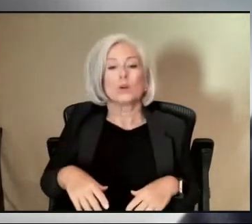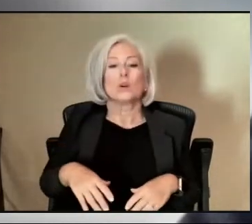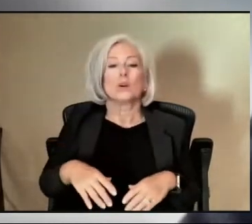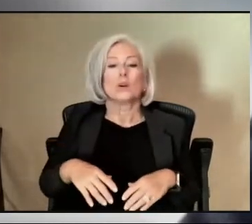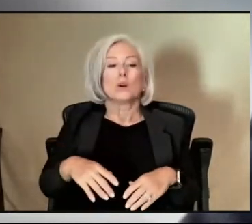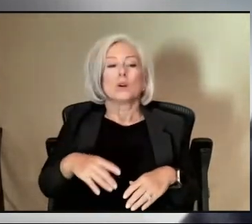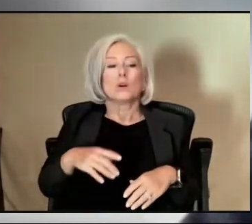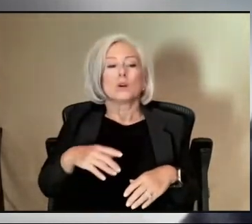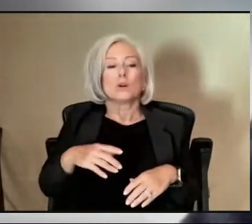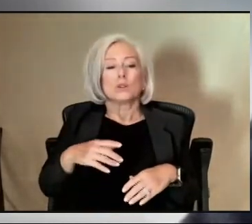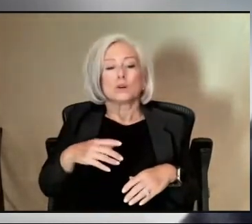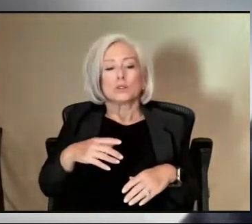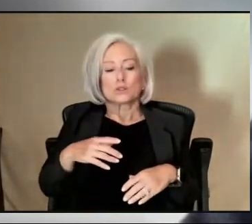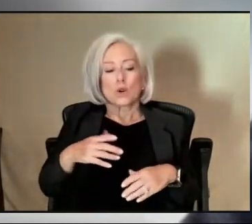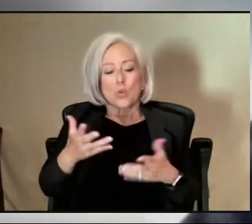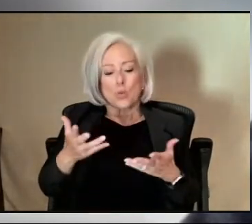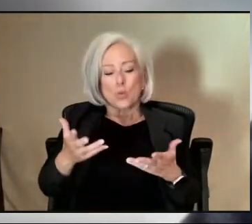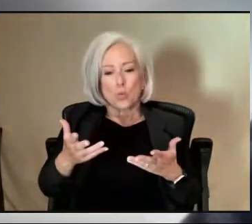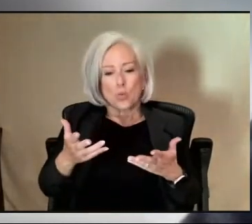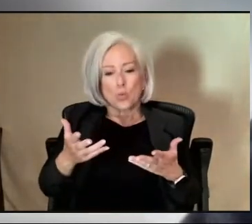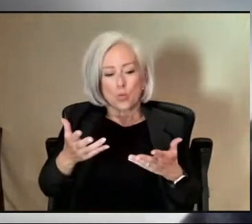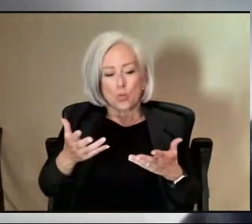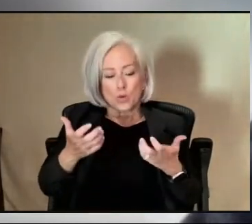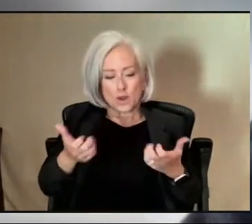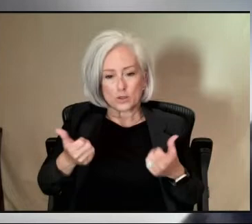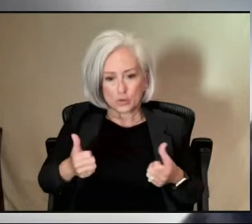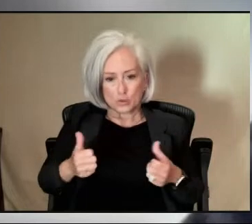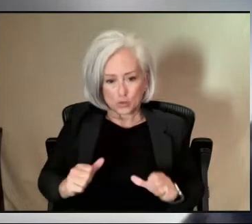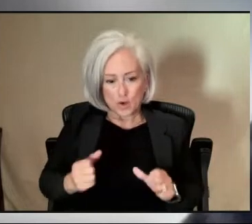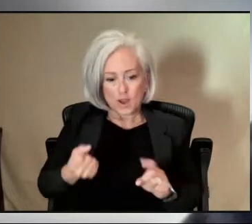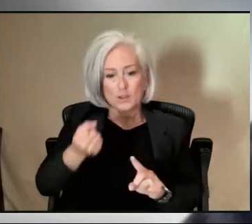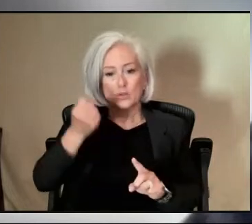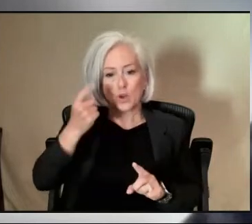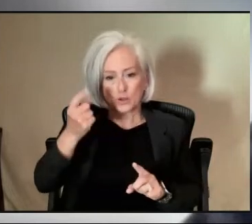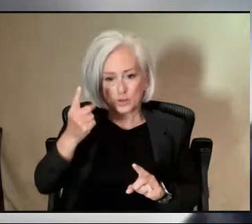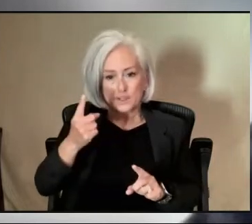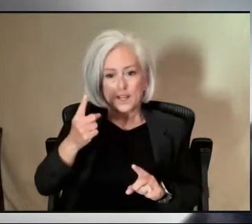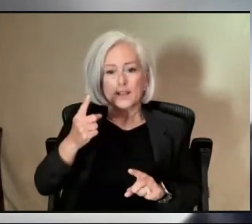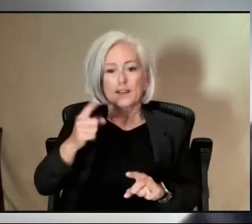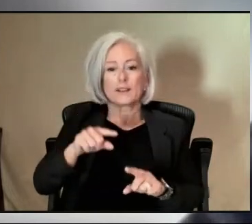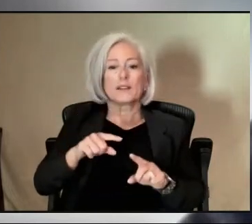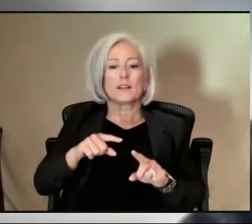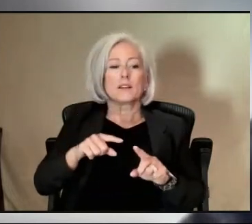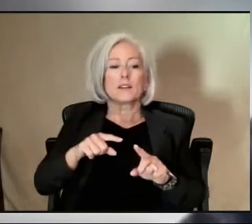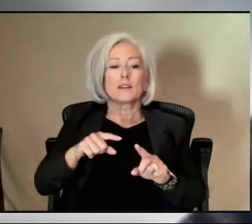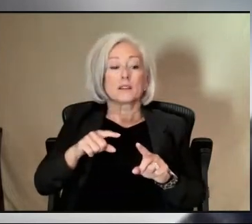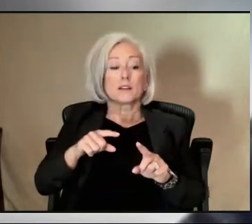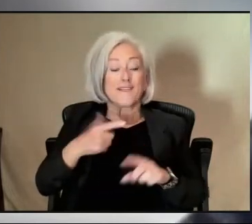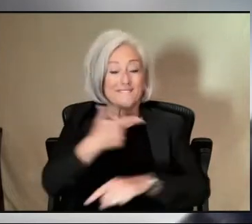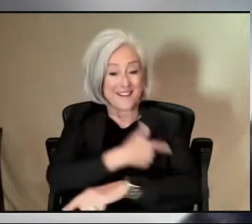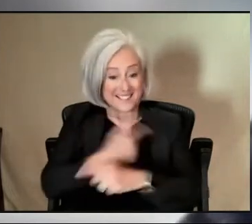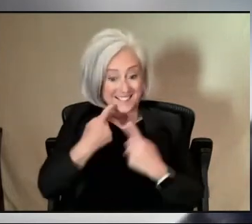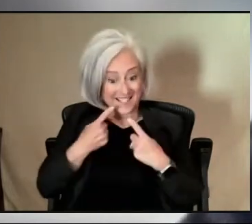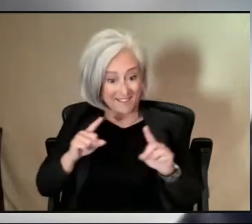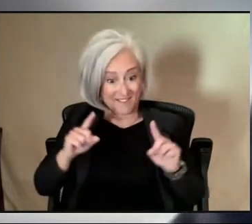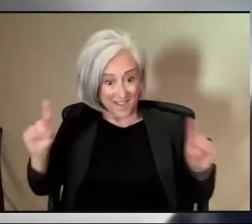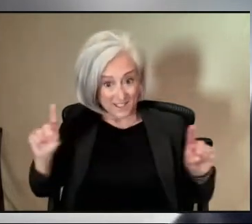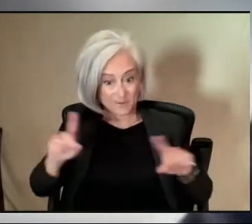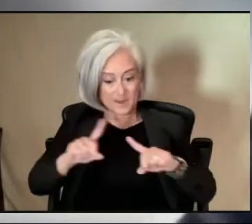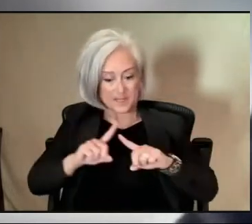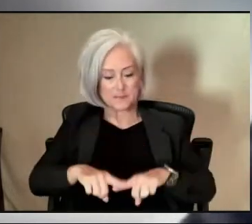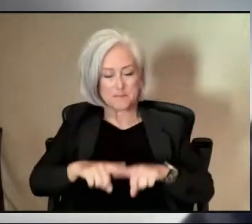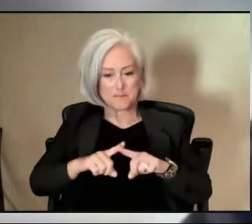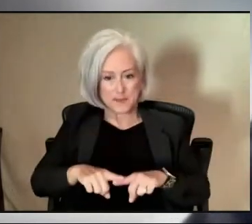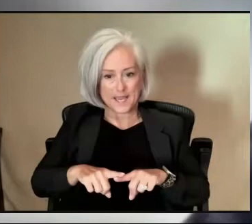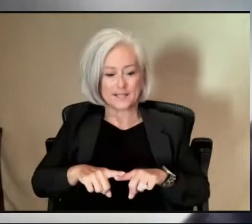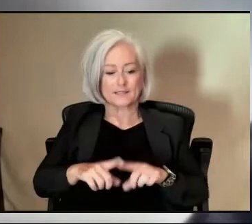those are attempts to understand differential vaccine efficacy by important parameters. And